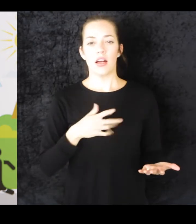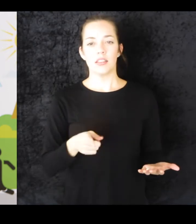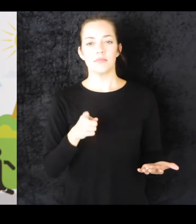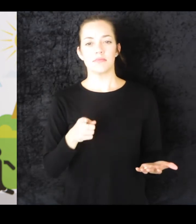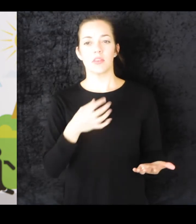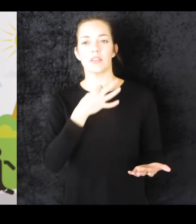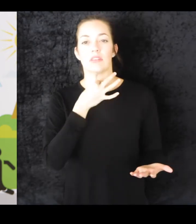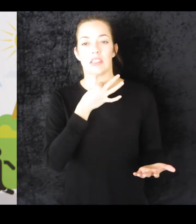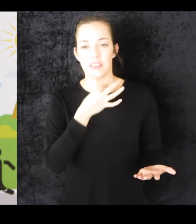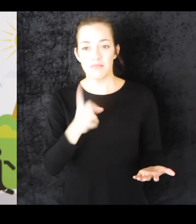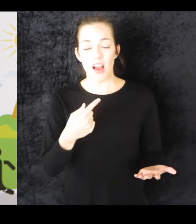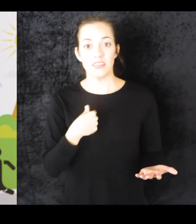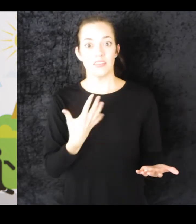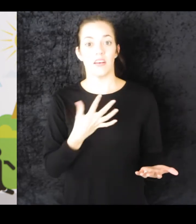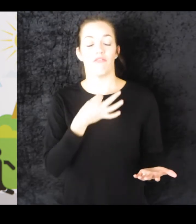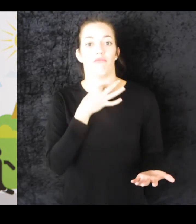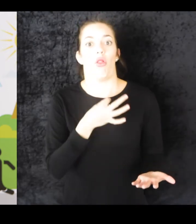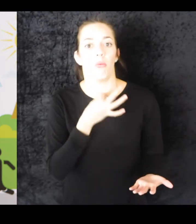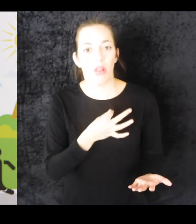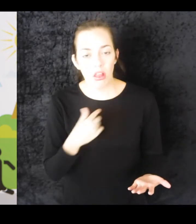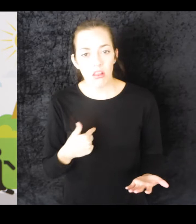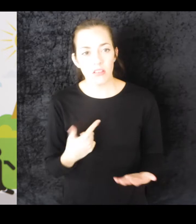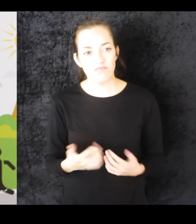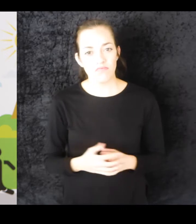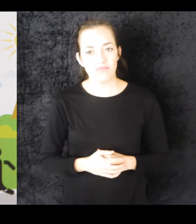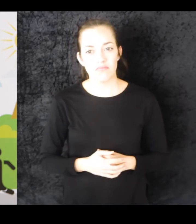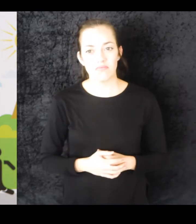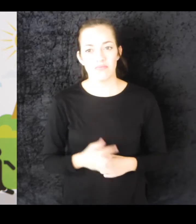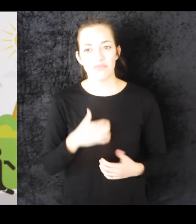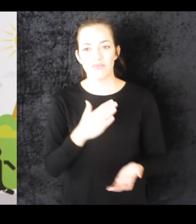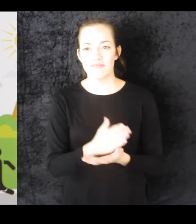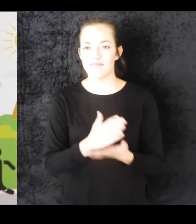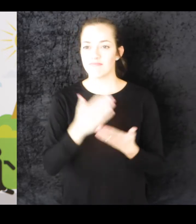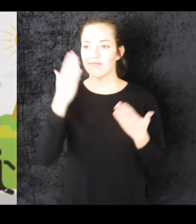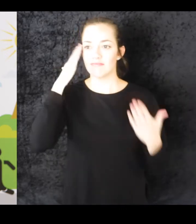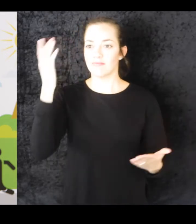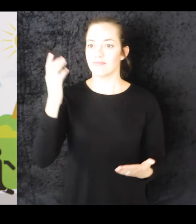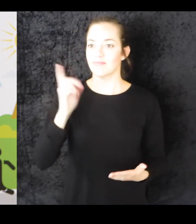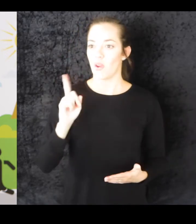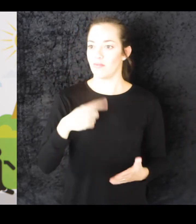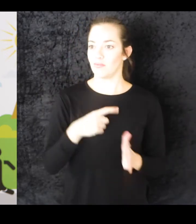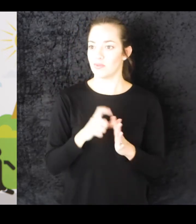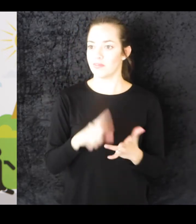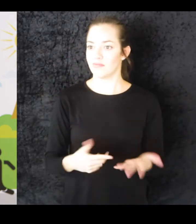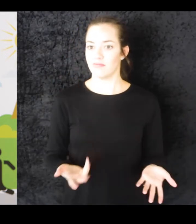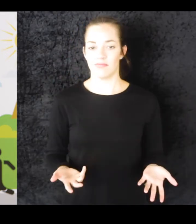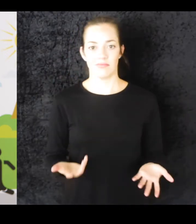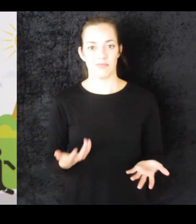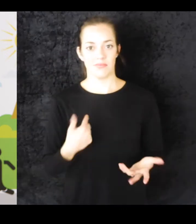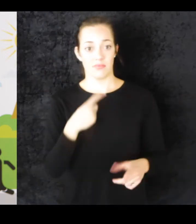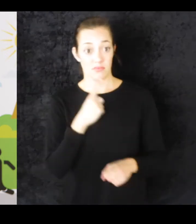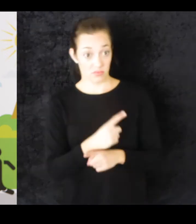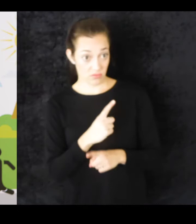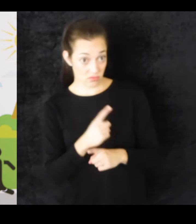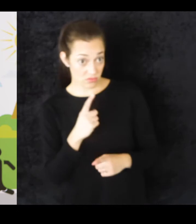word vulnerable, but I was pretty vulnerable because I really didn't know what I was doing or saying most of the